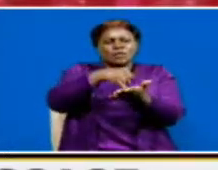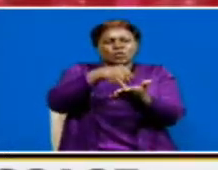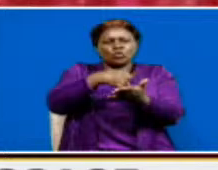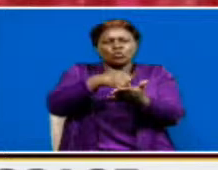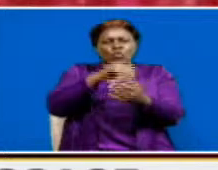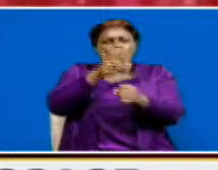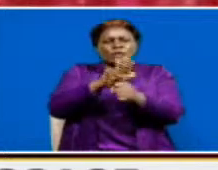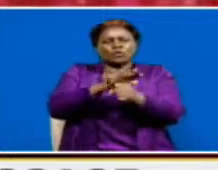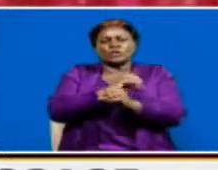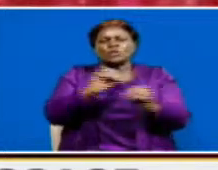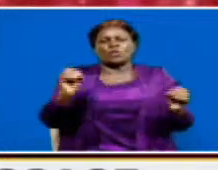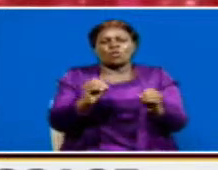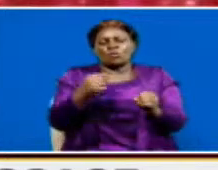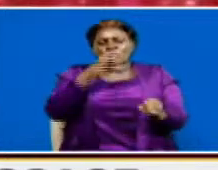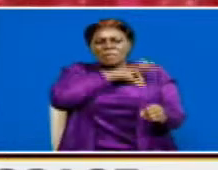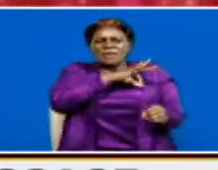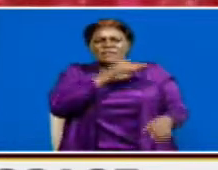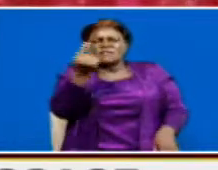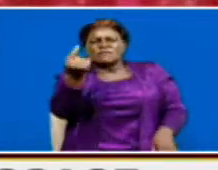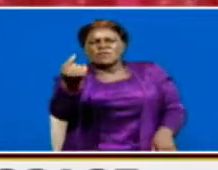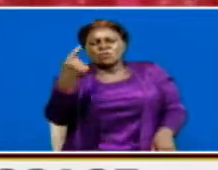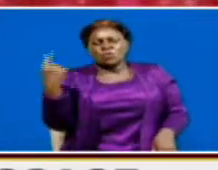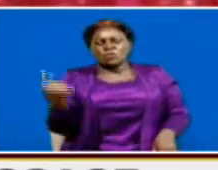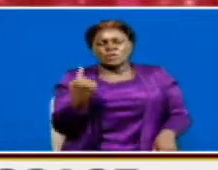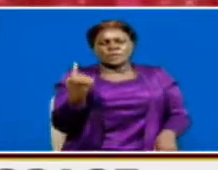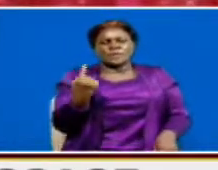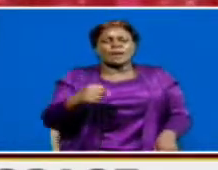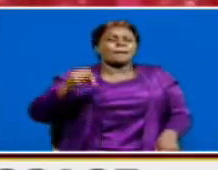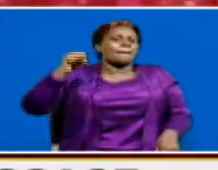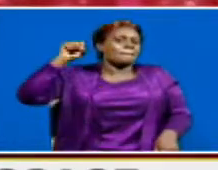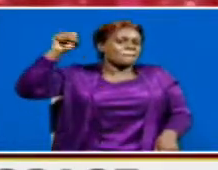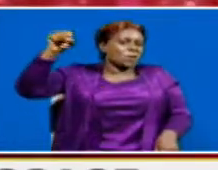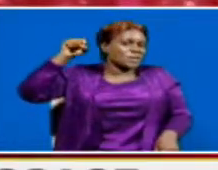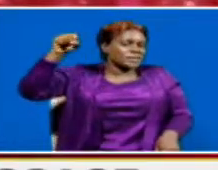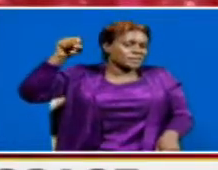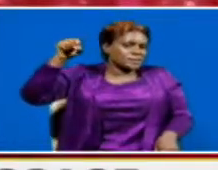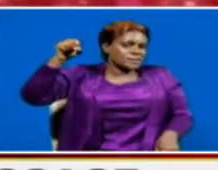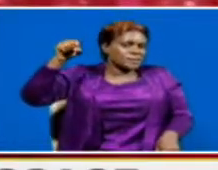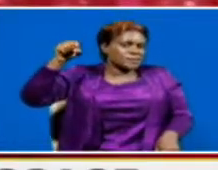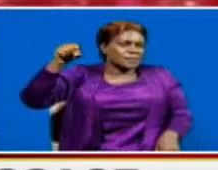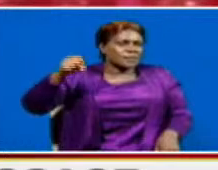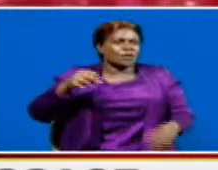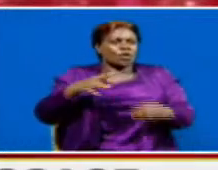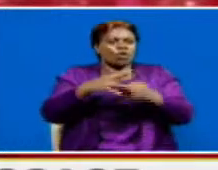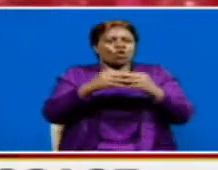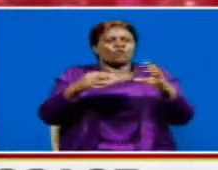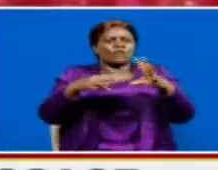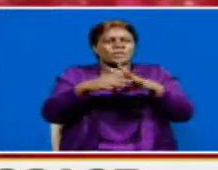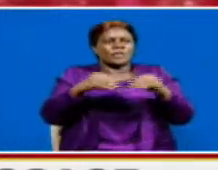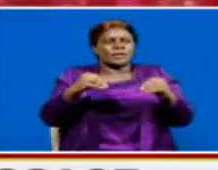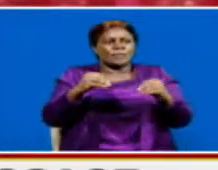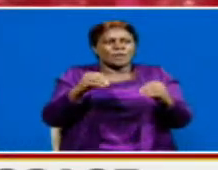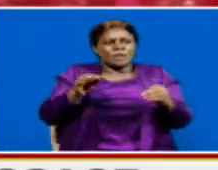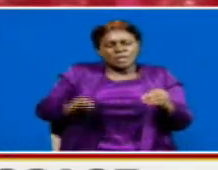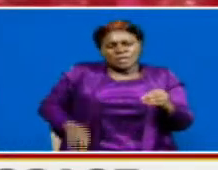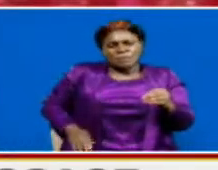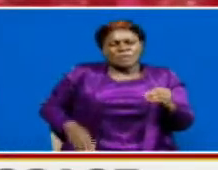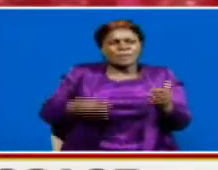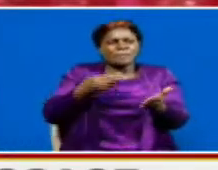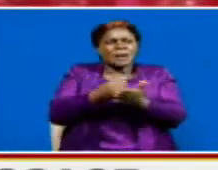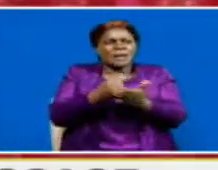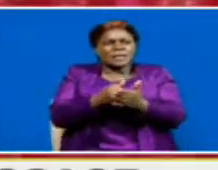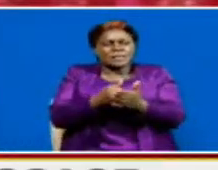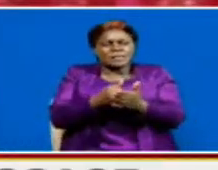to benefit only a few. A politics comfortable with keeping millions in want and